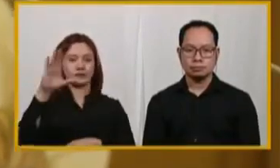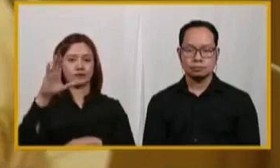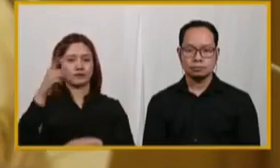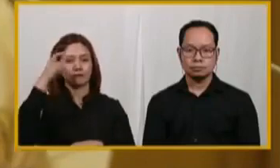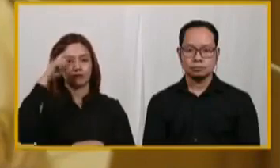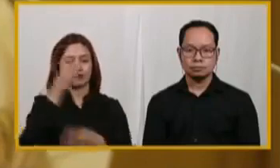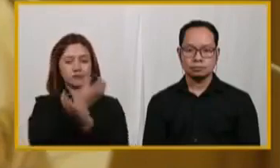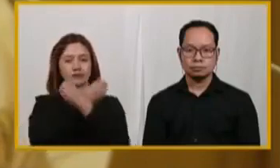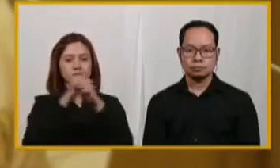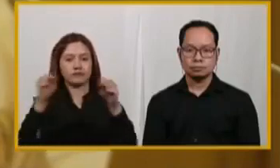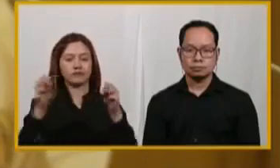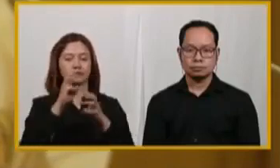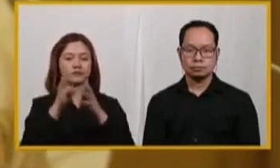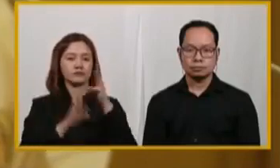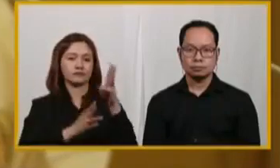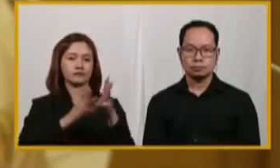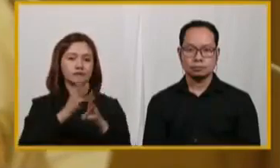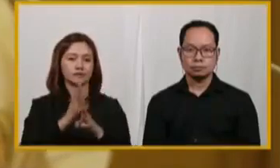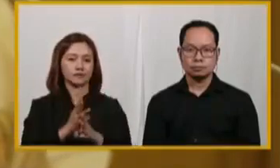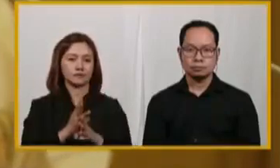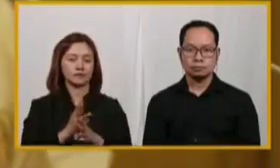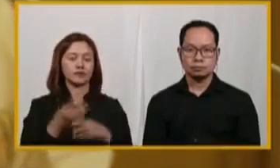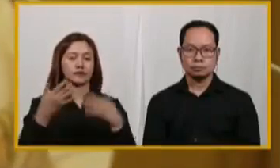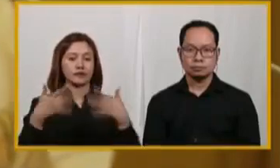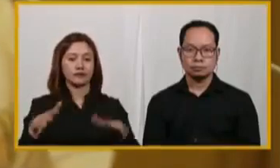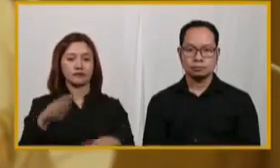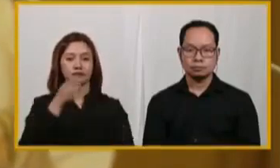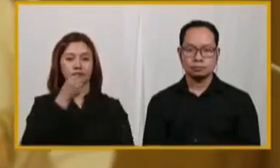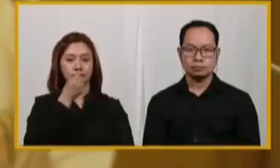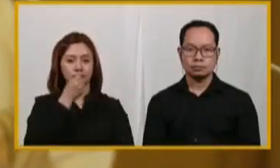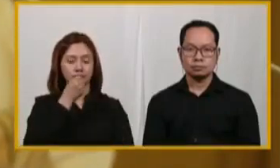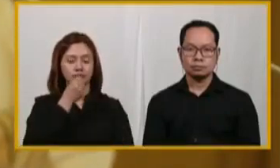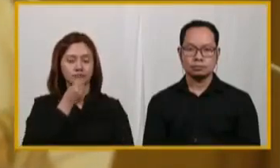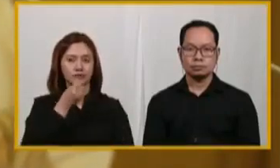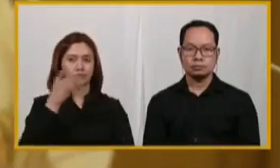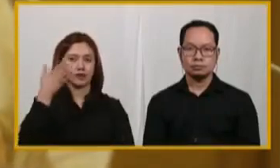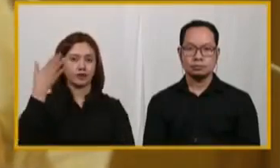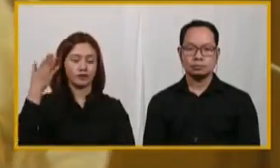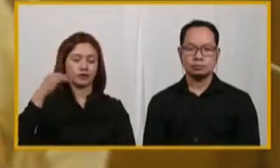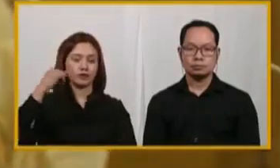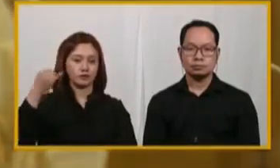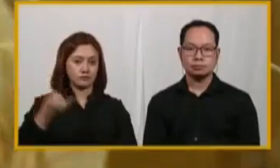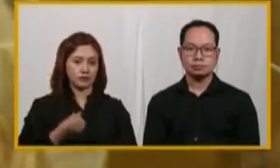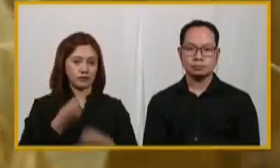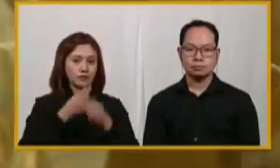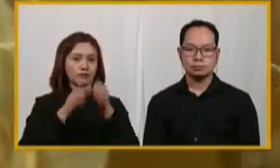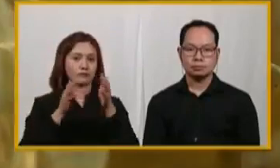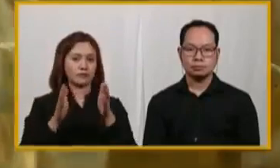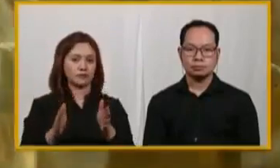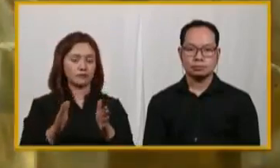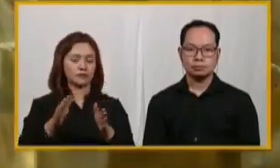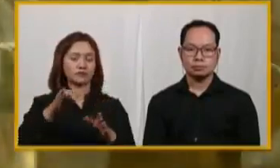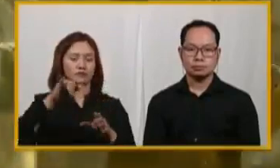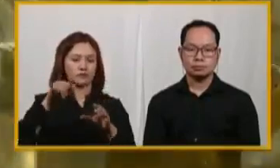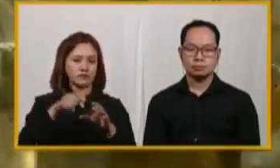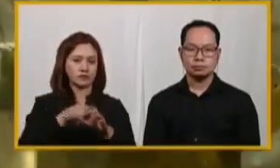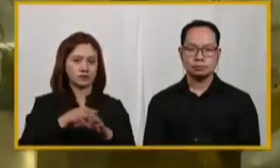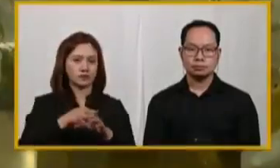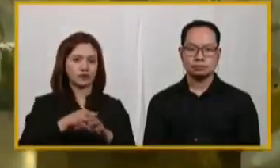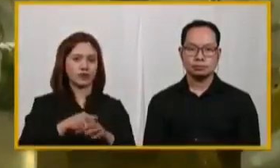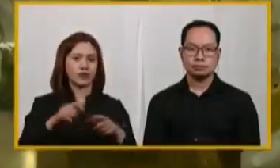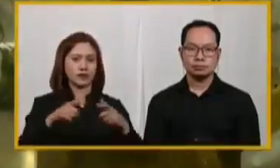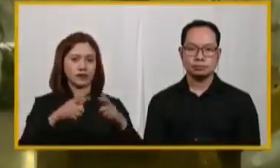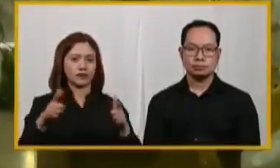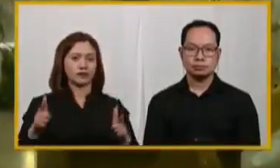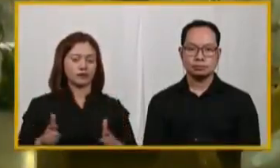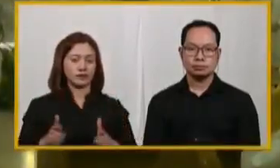world. After the meal, you invited your apostles to join you in the garden,